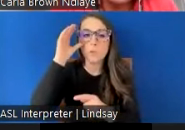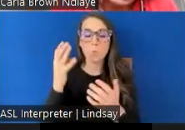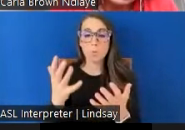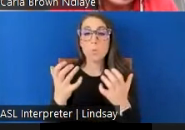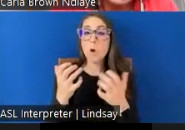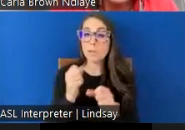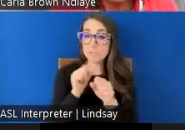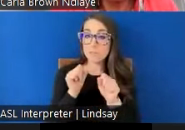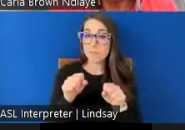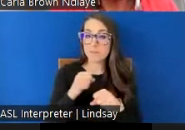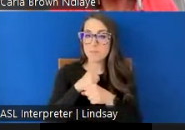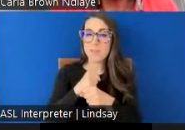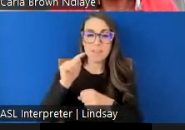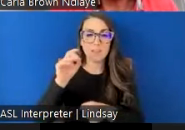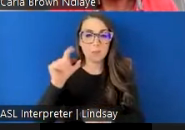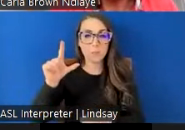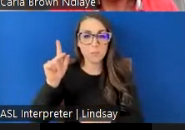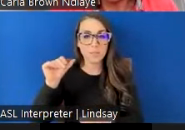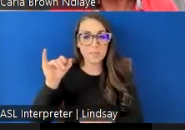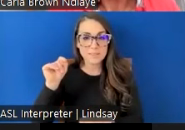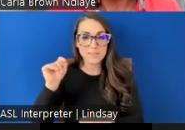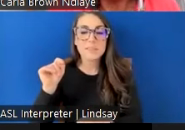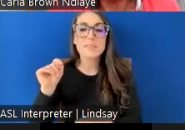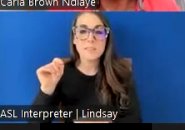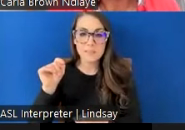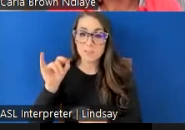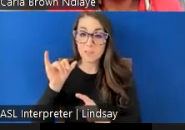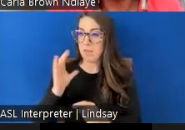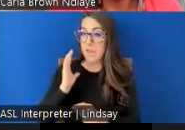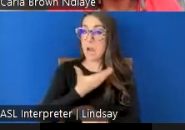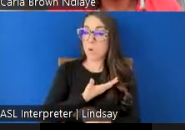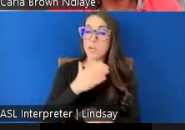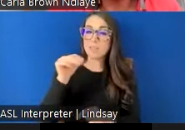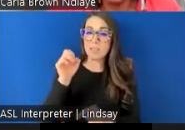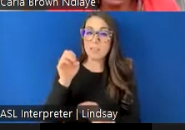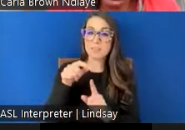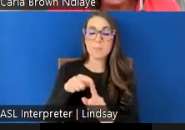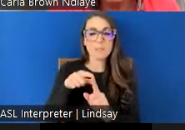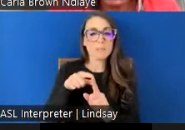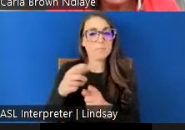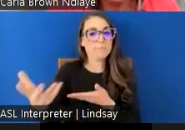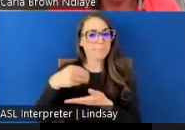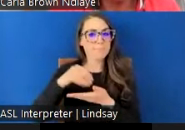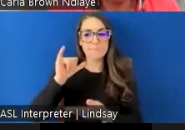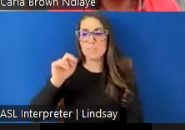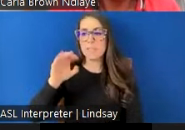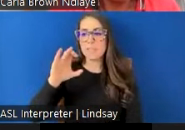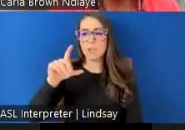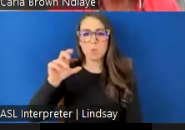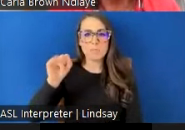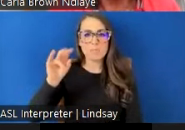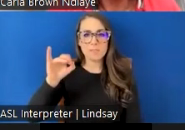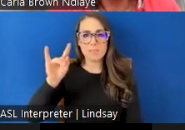create a toolkit so that, you know, in our case, inclusivity is an interesting one. So I'm using this as an